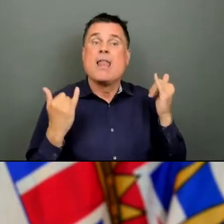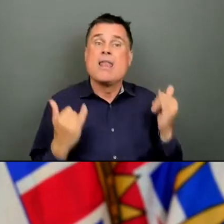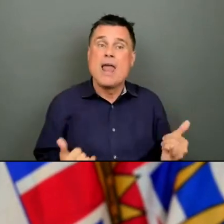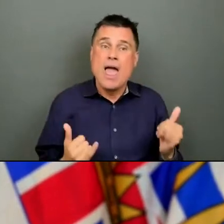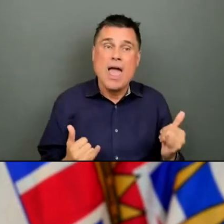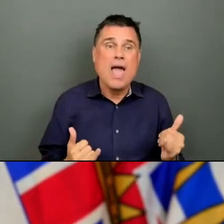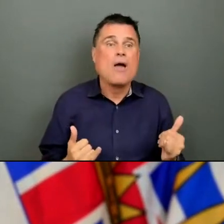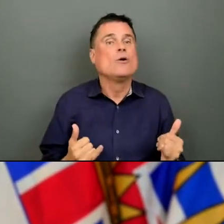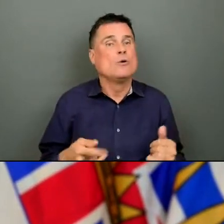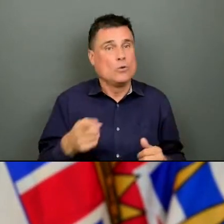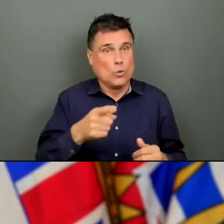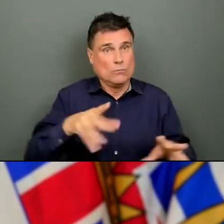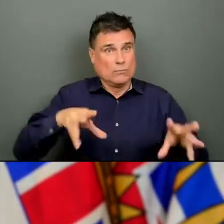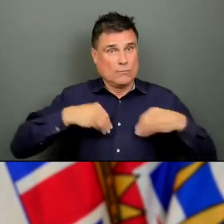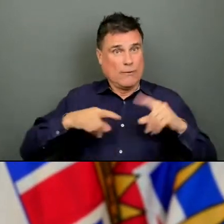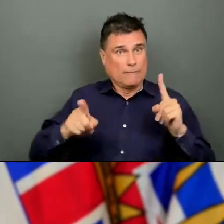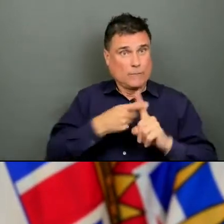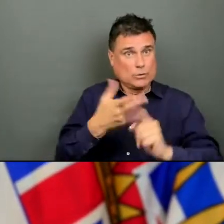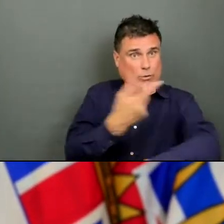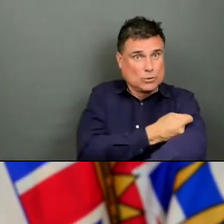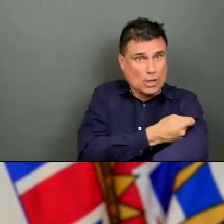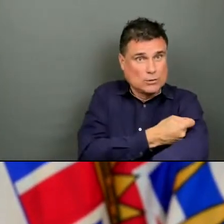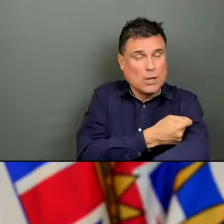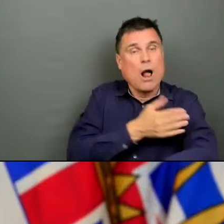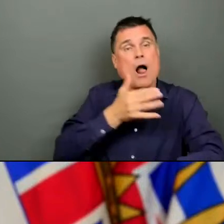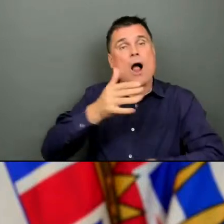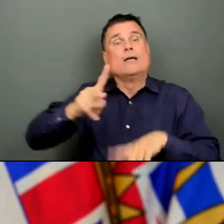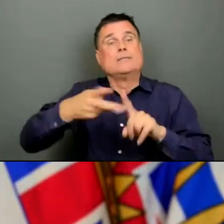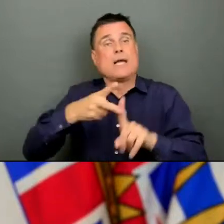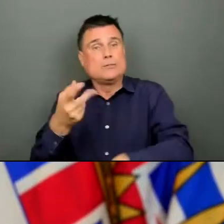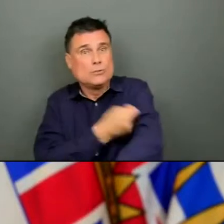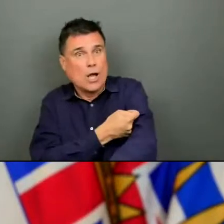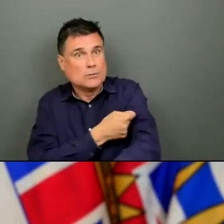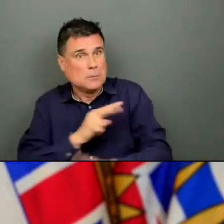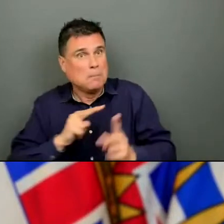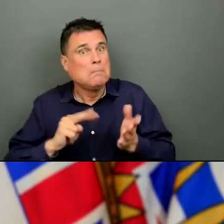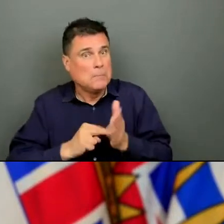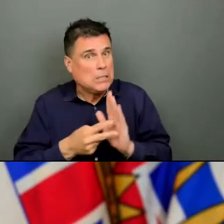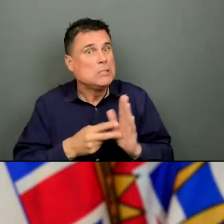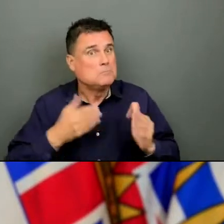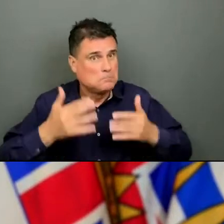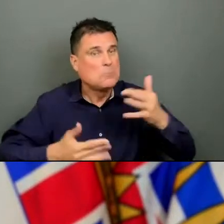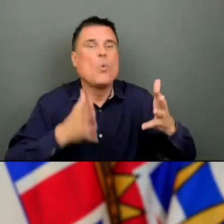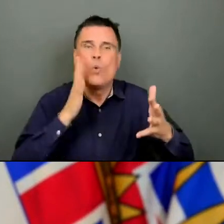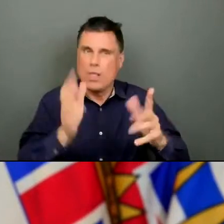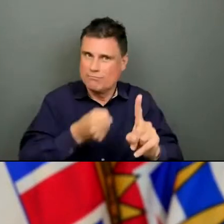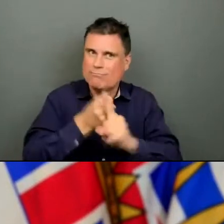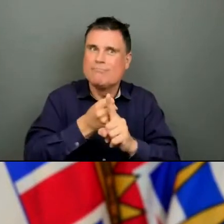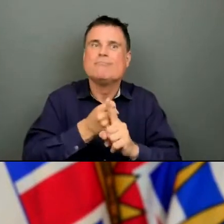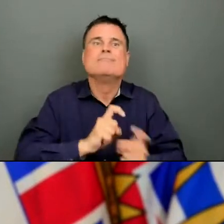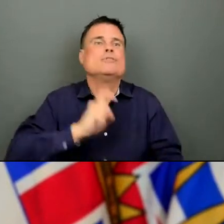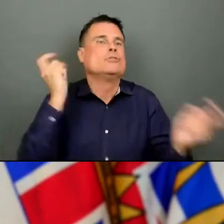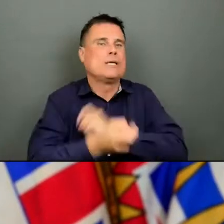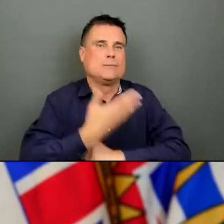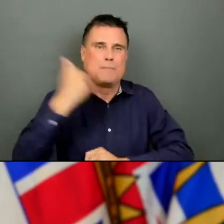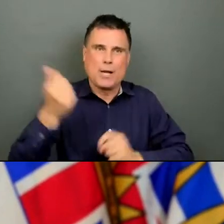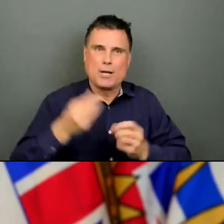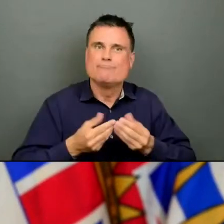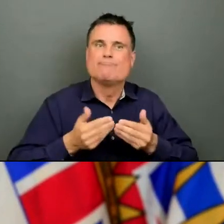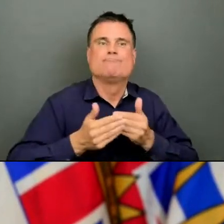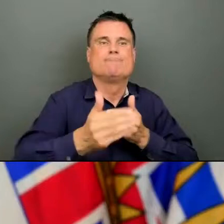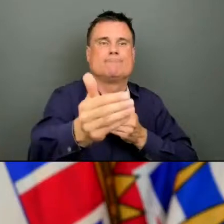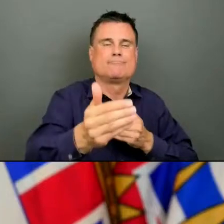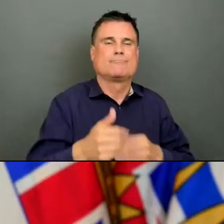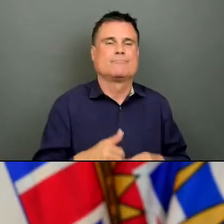and second dose of COVID-19 vaccine that is making all the difference. We've done the right